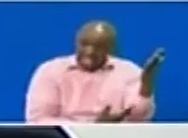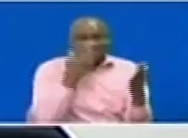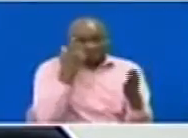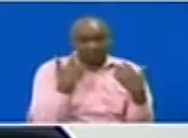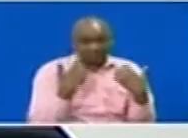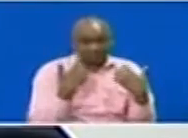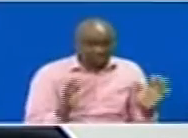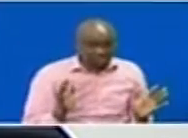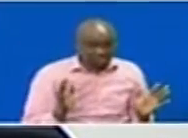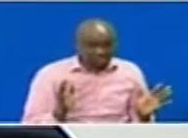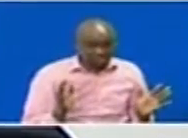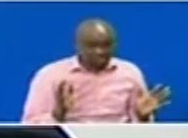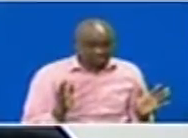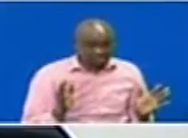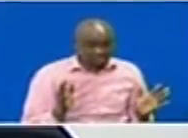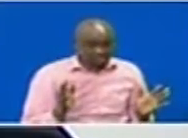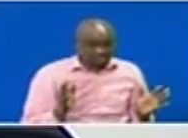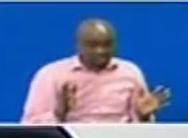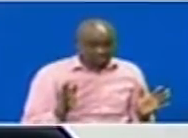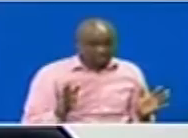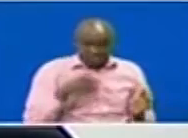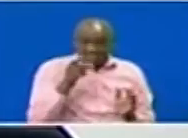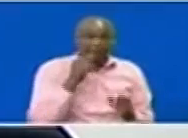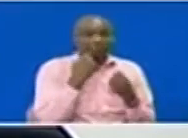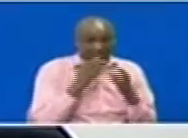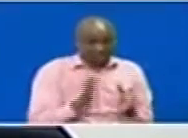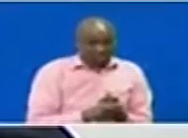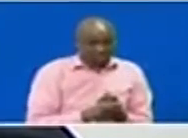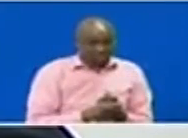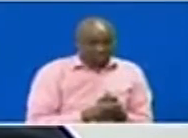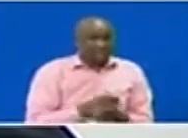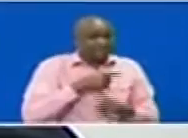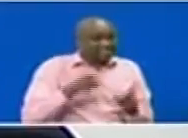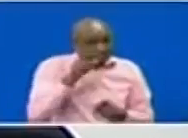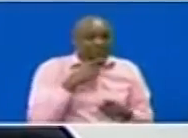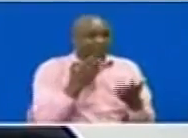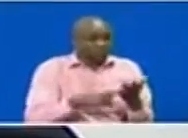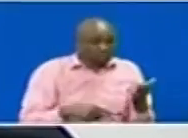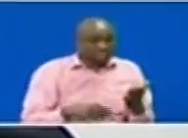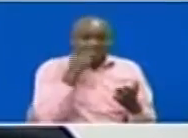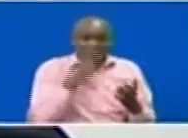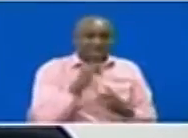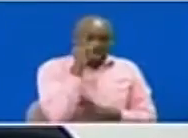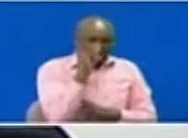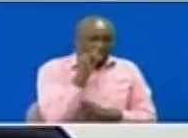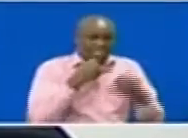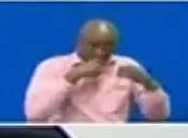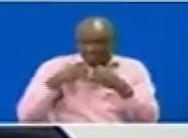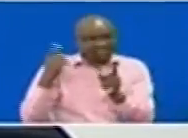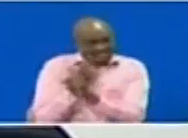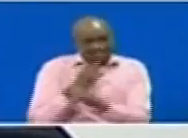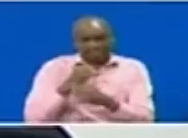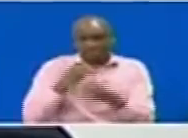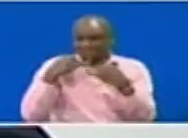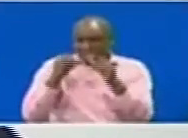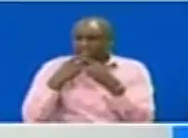have been involved in corrupt practices, he did what he had to do. But he gave directions to the independent commissions and bodies